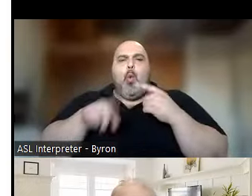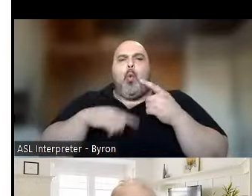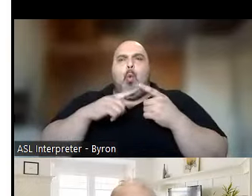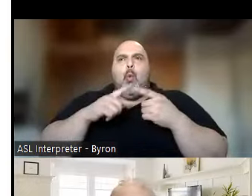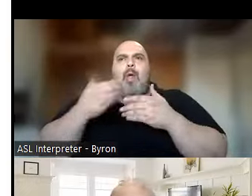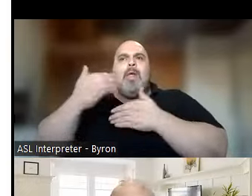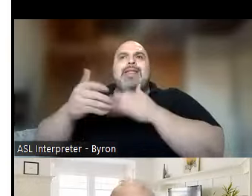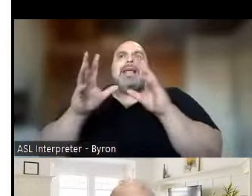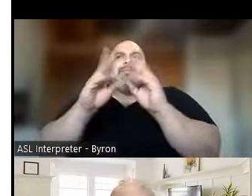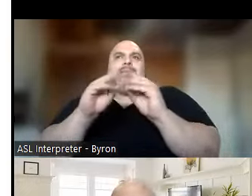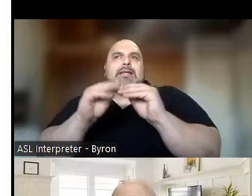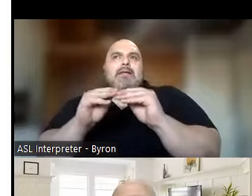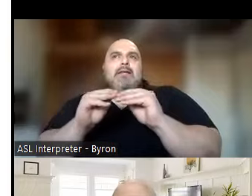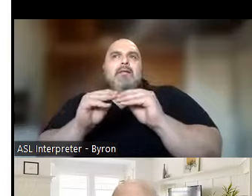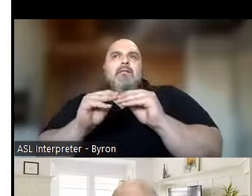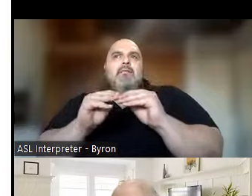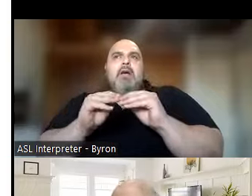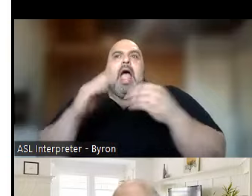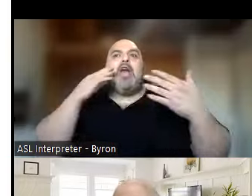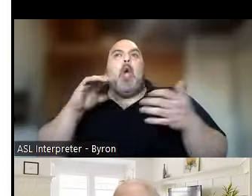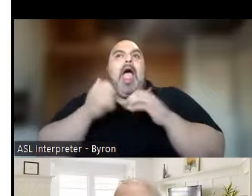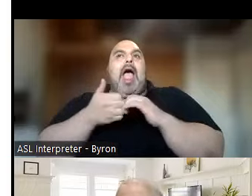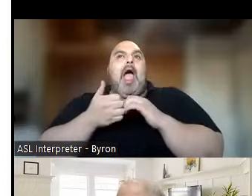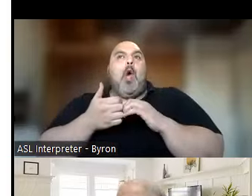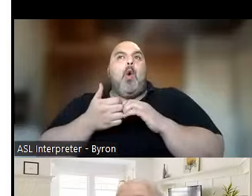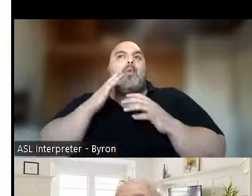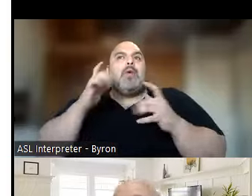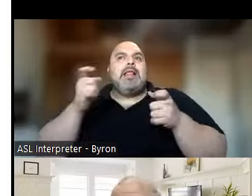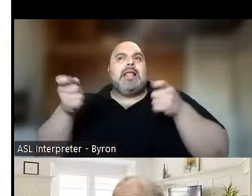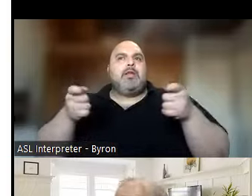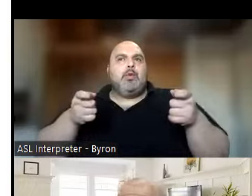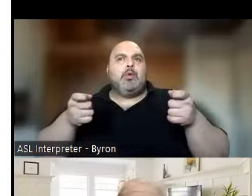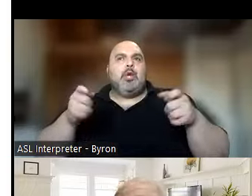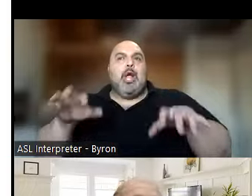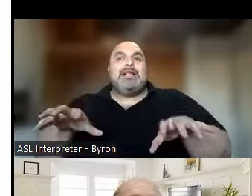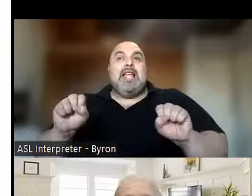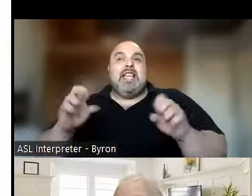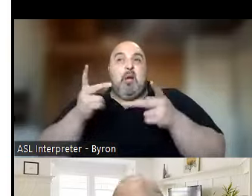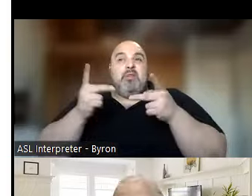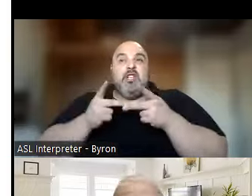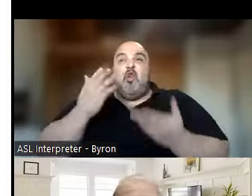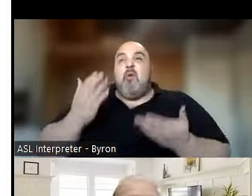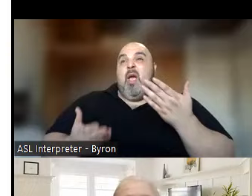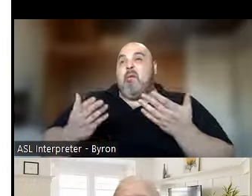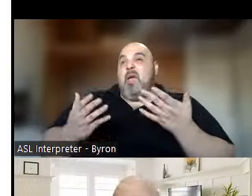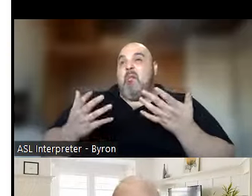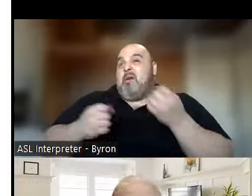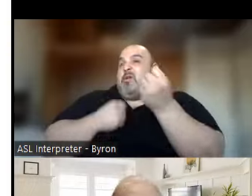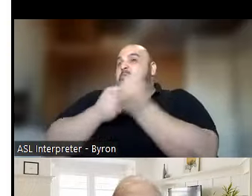meeting is, I don't know how we might want to handle taking a position or maybe being in support